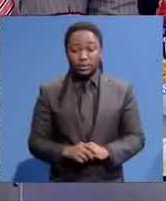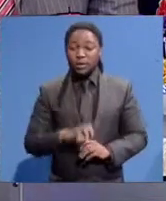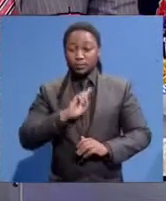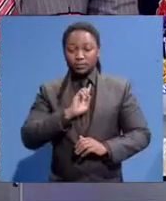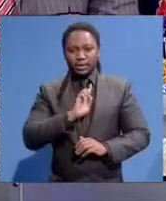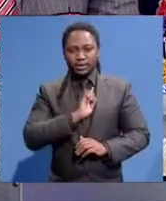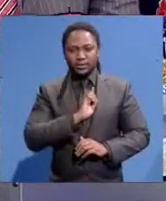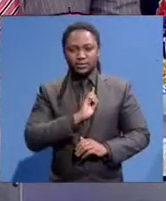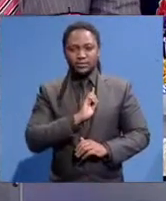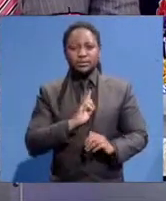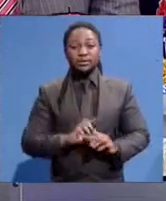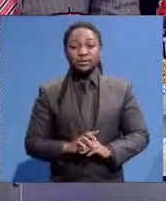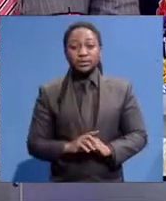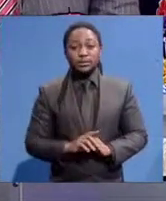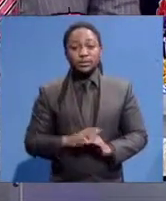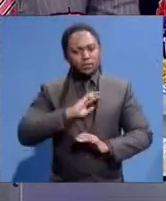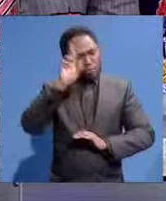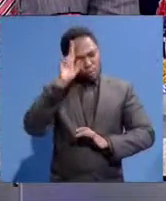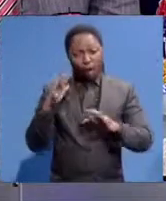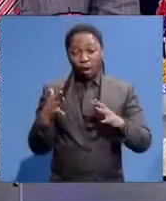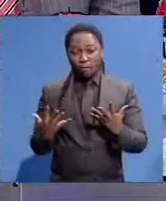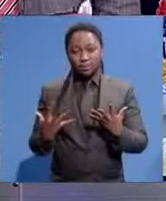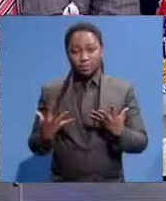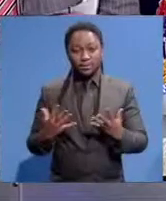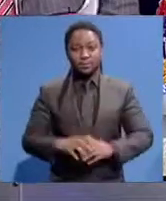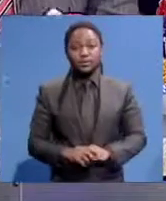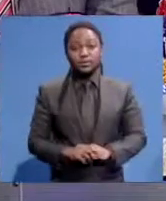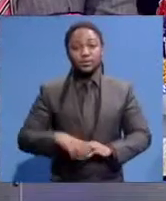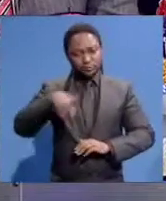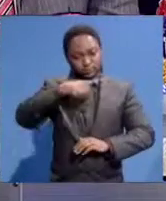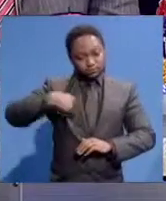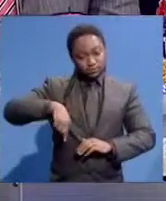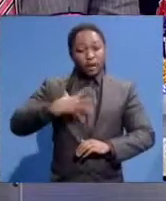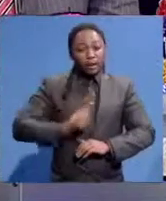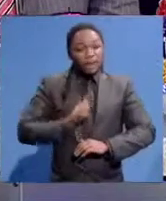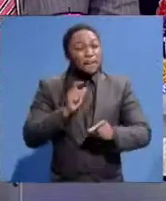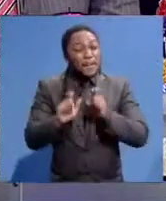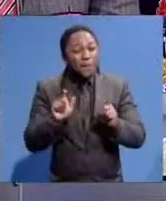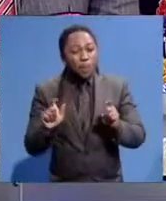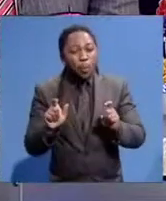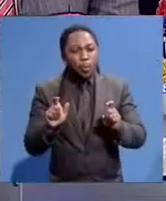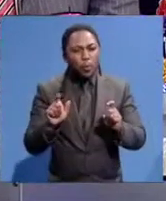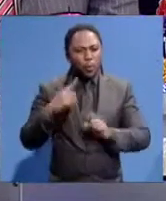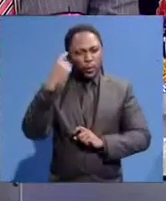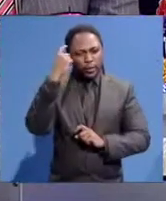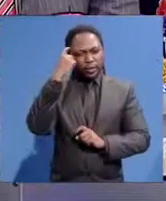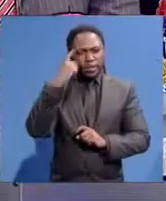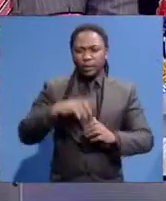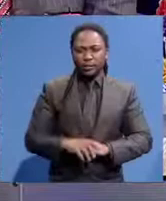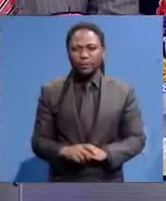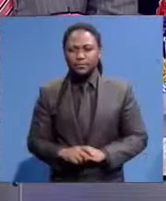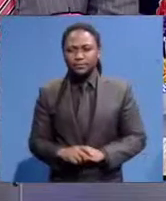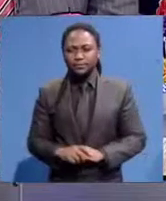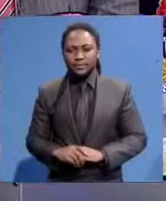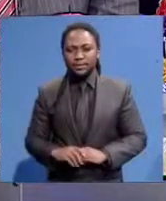legacy. How do young people like ourselves, younger people, actually build on this legacy? How do they